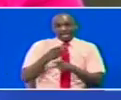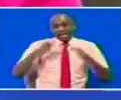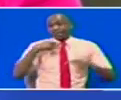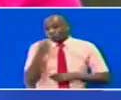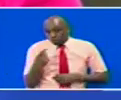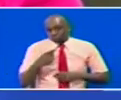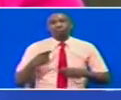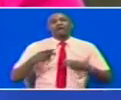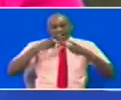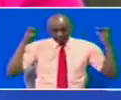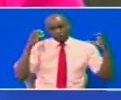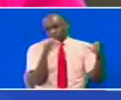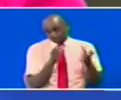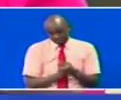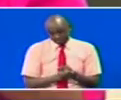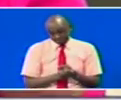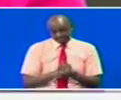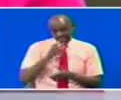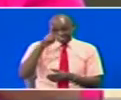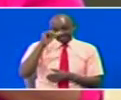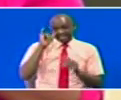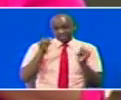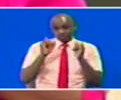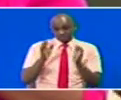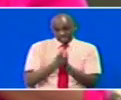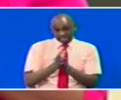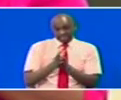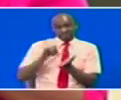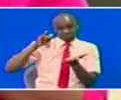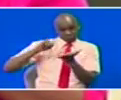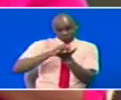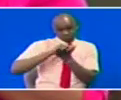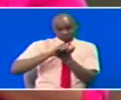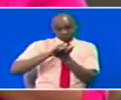that is terrorism. Carol Nderi, KTN News, at the Laikipia Air Base.